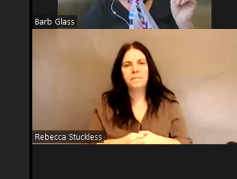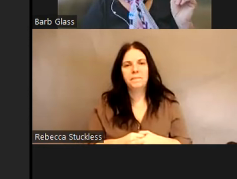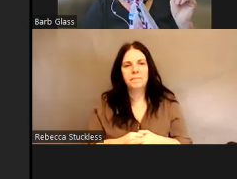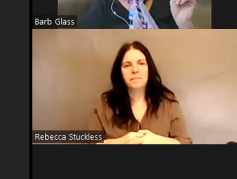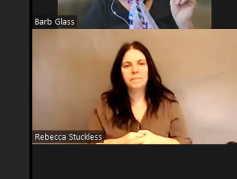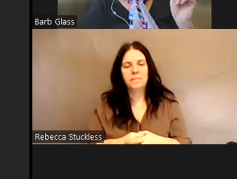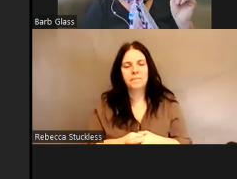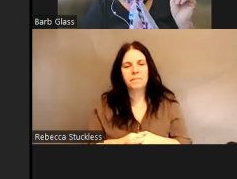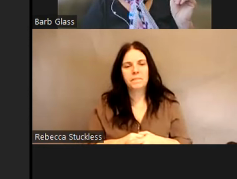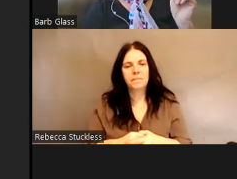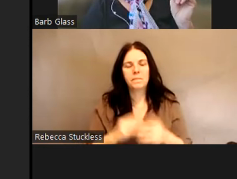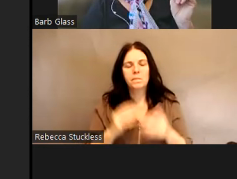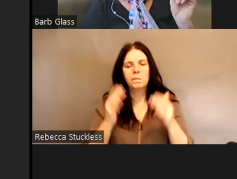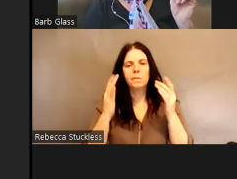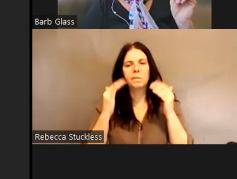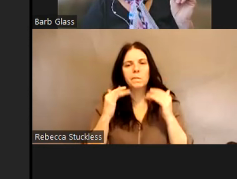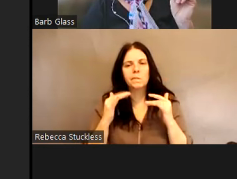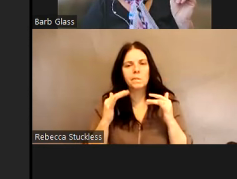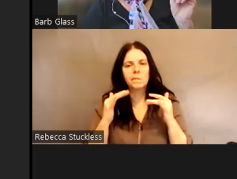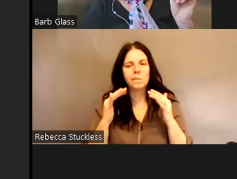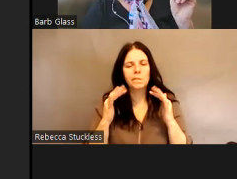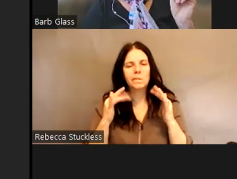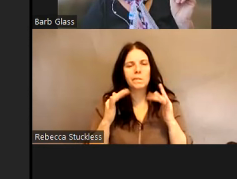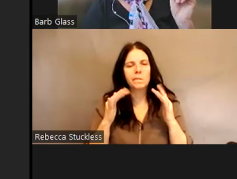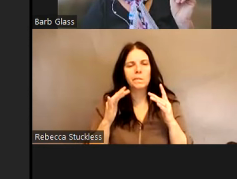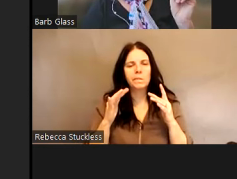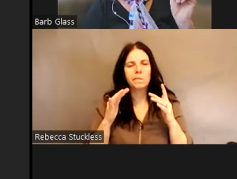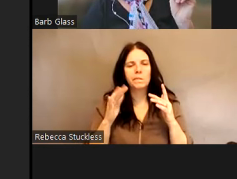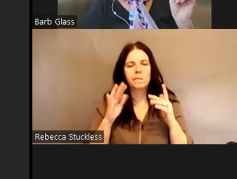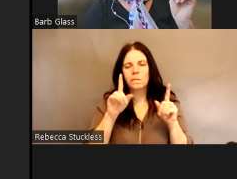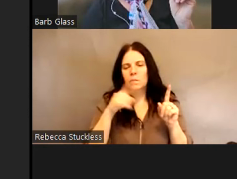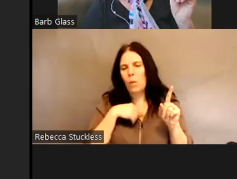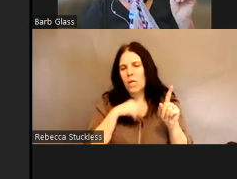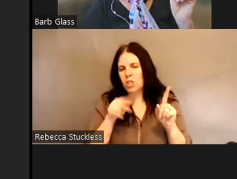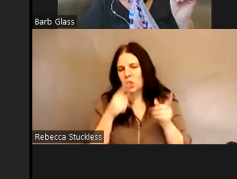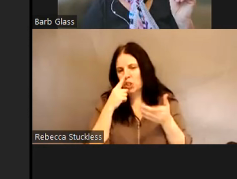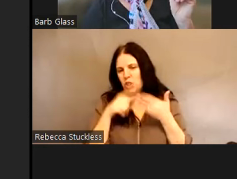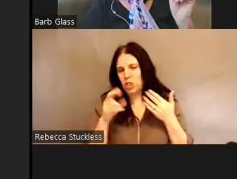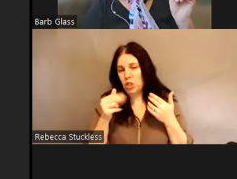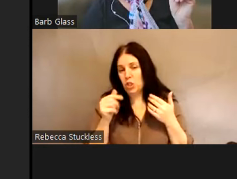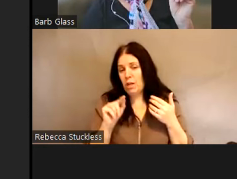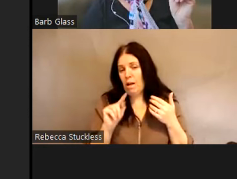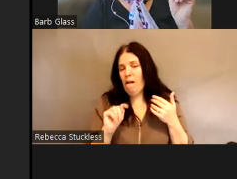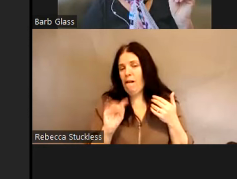And just going to pause to go back to the chat.